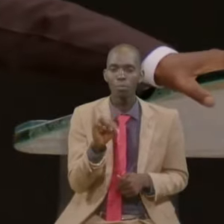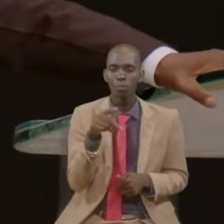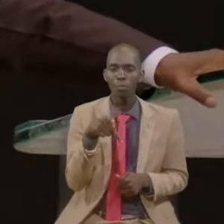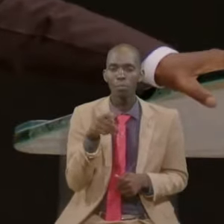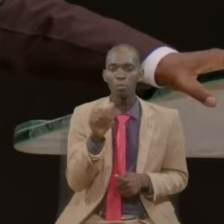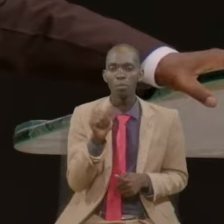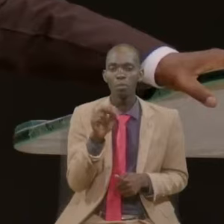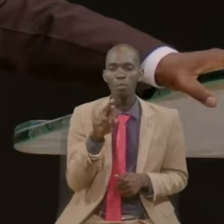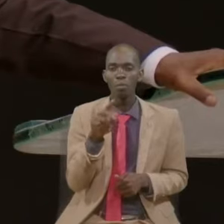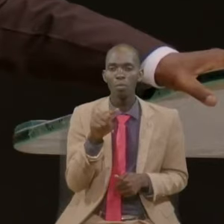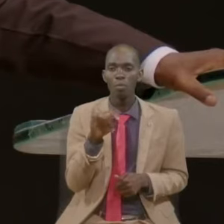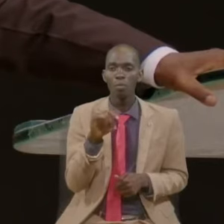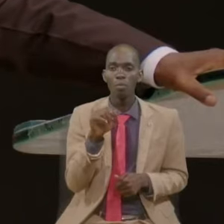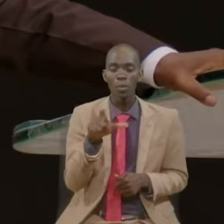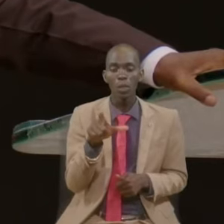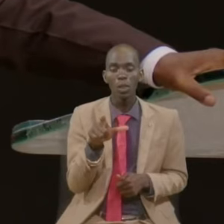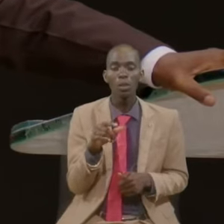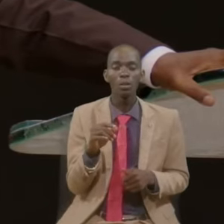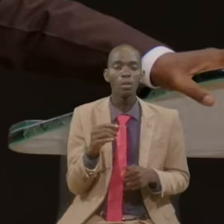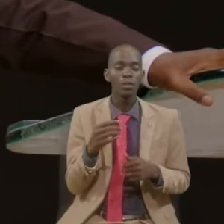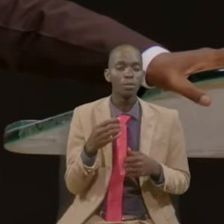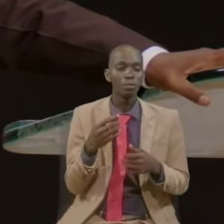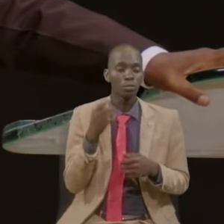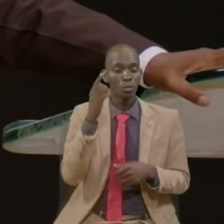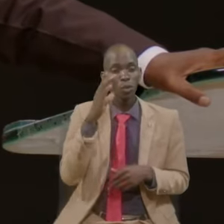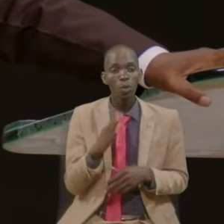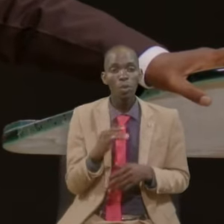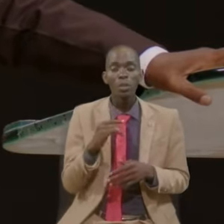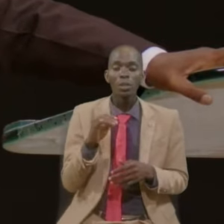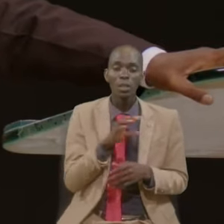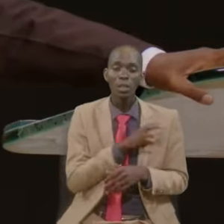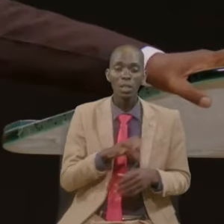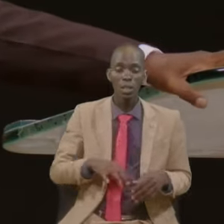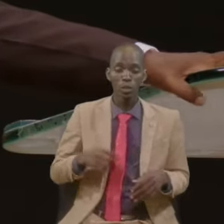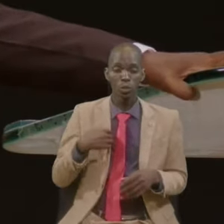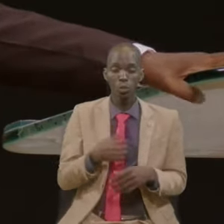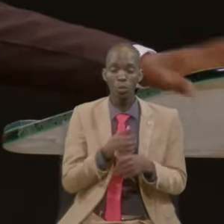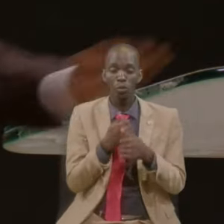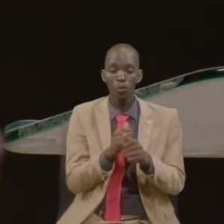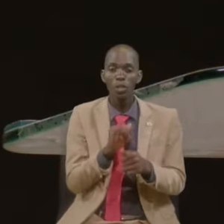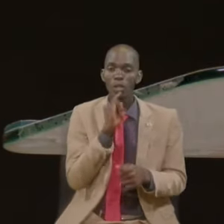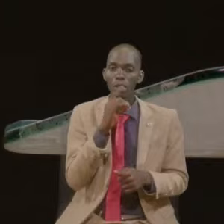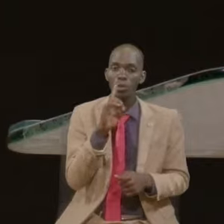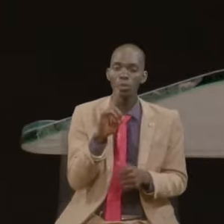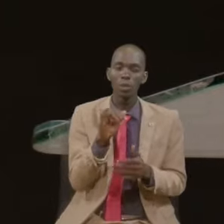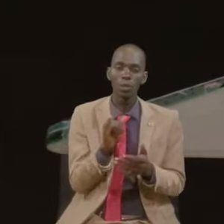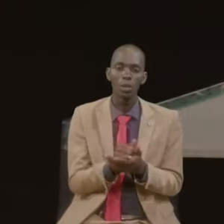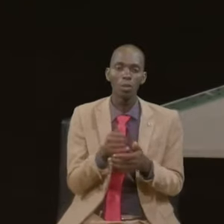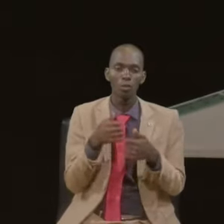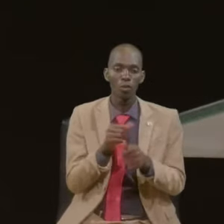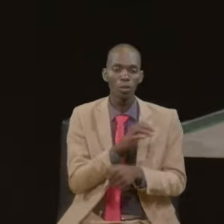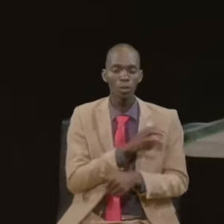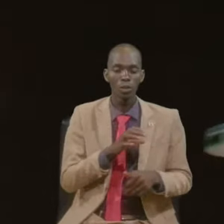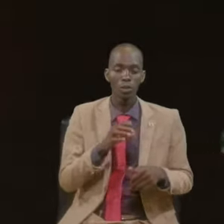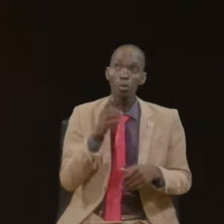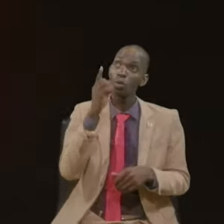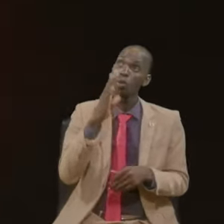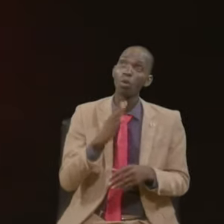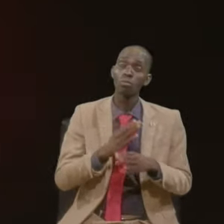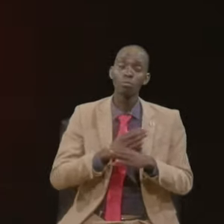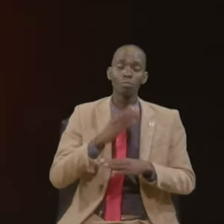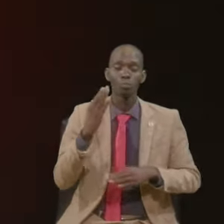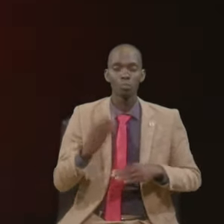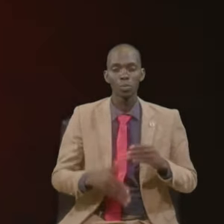follow is the one that followed the Father through and through without any partiality. Look at three things here.